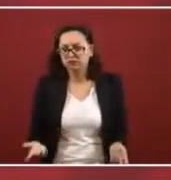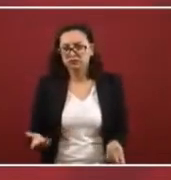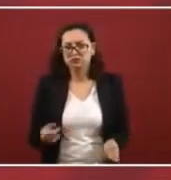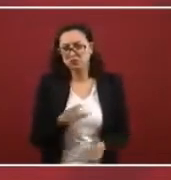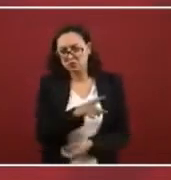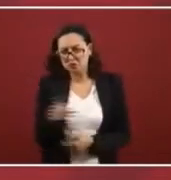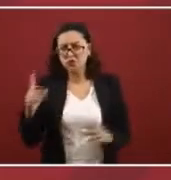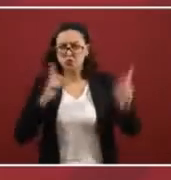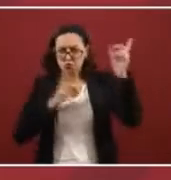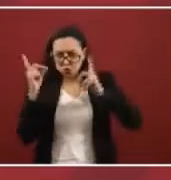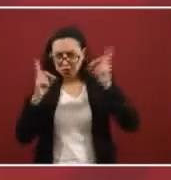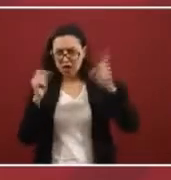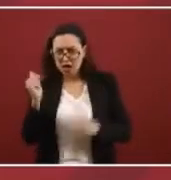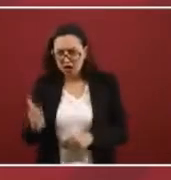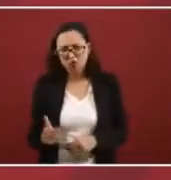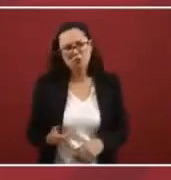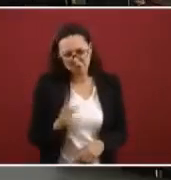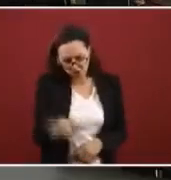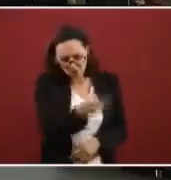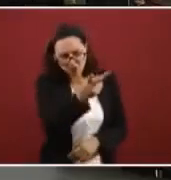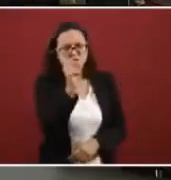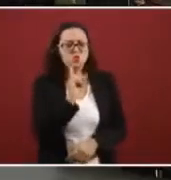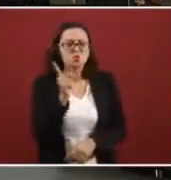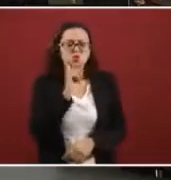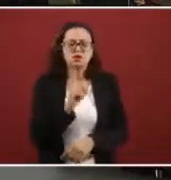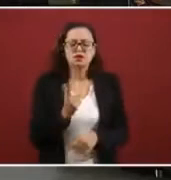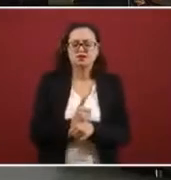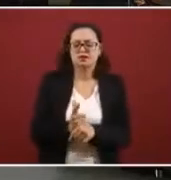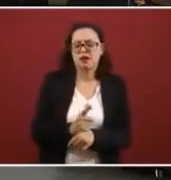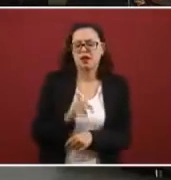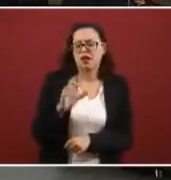he asked Olga Sánchez Cordero